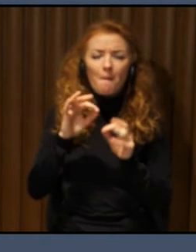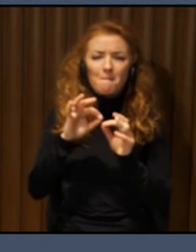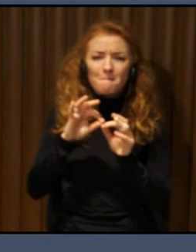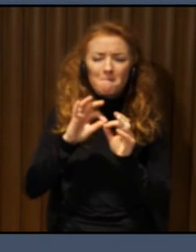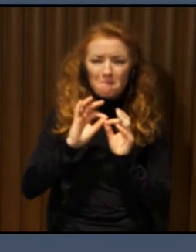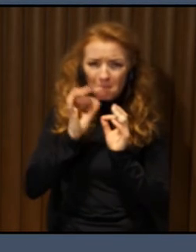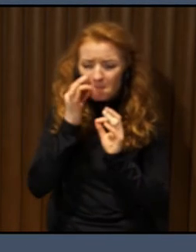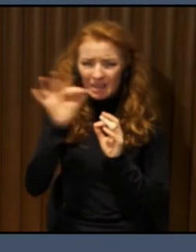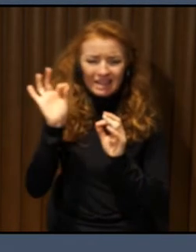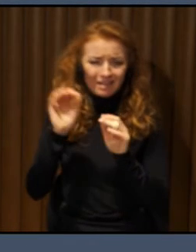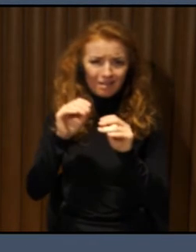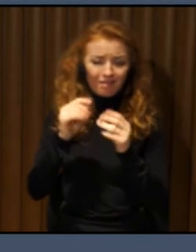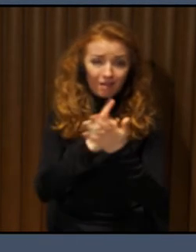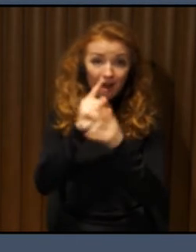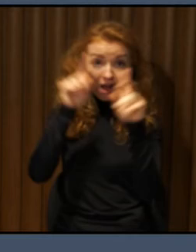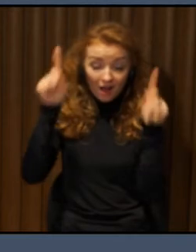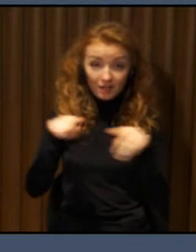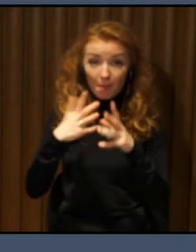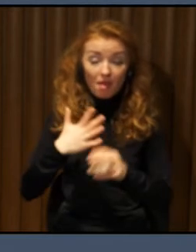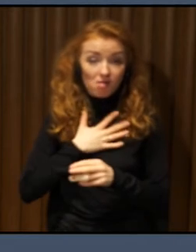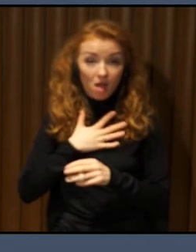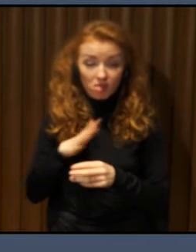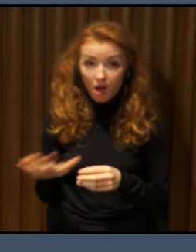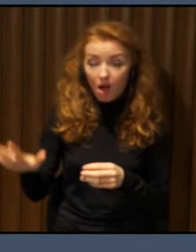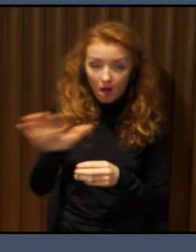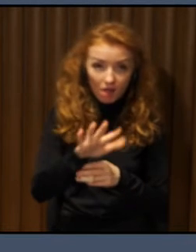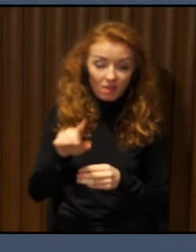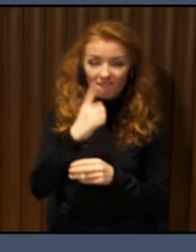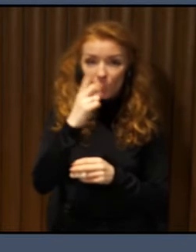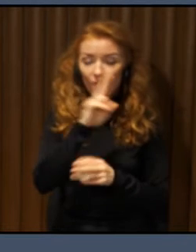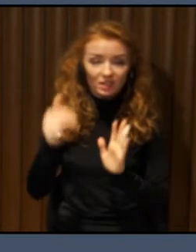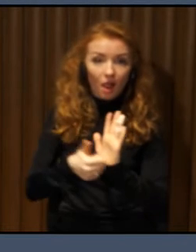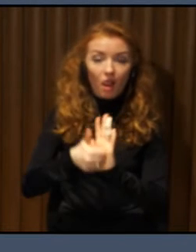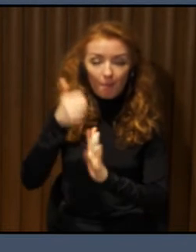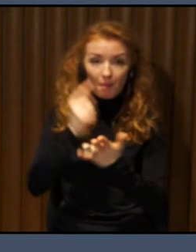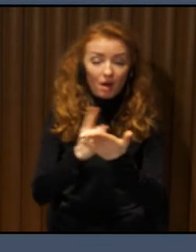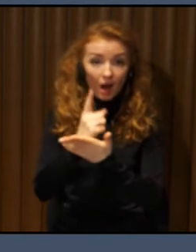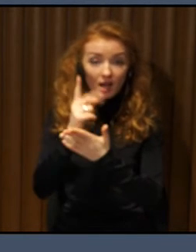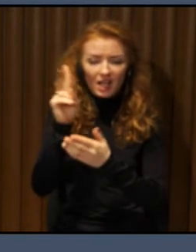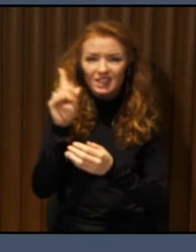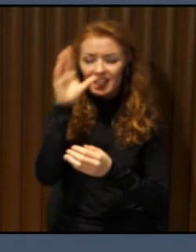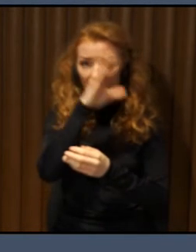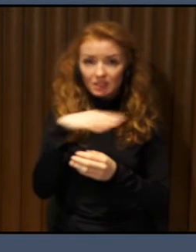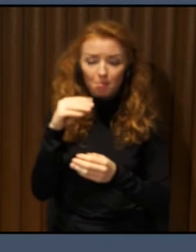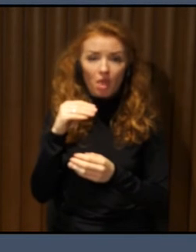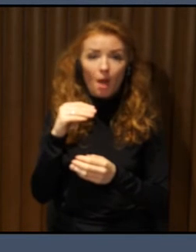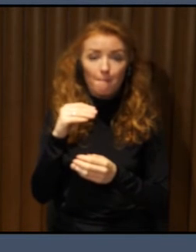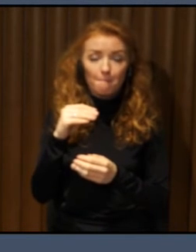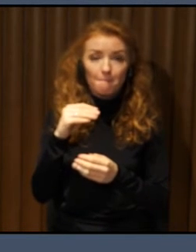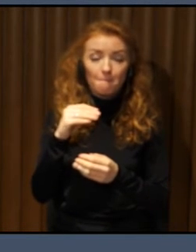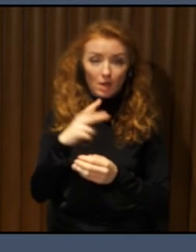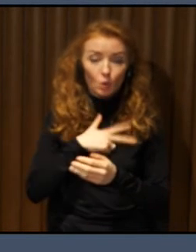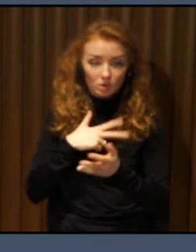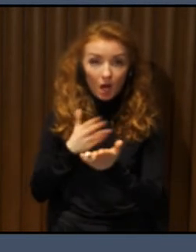we have the best map you can get of the social sector, and we're doing this pan Canada. So